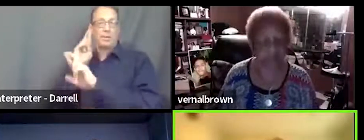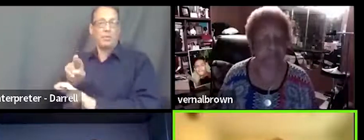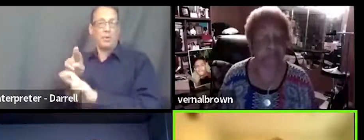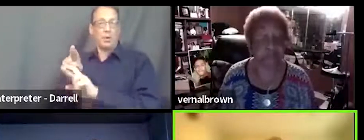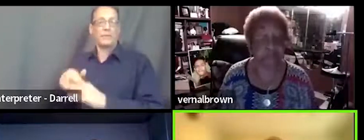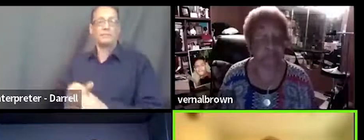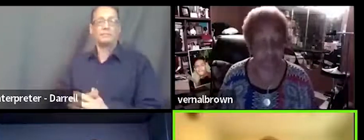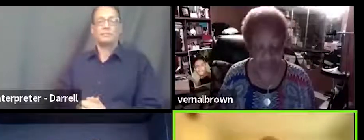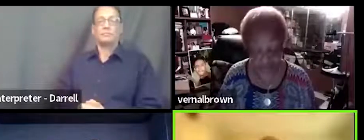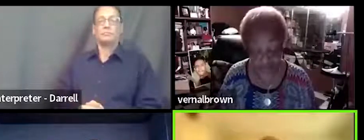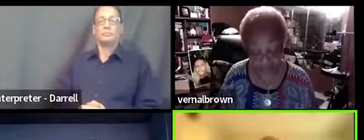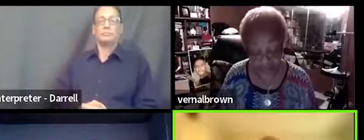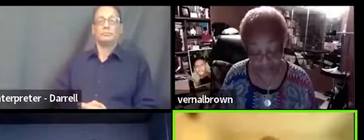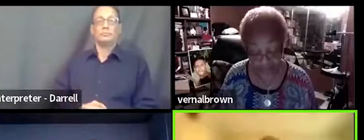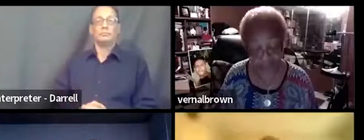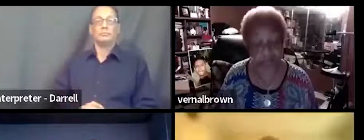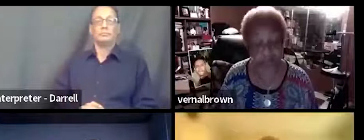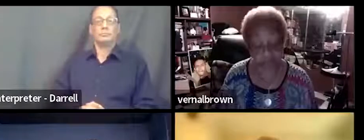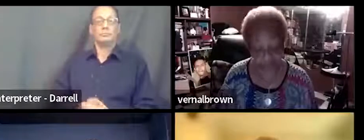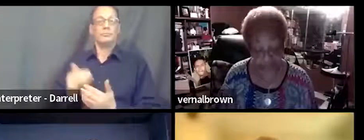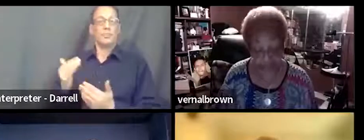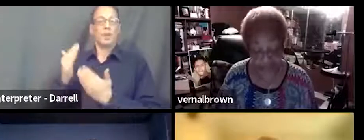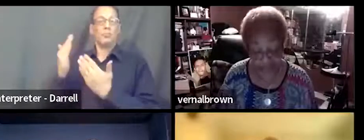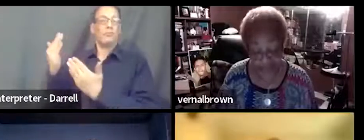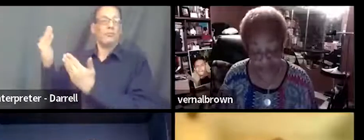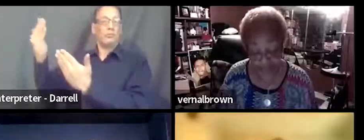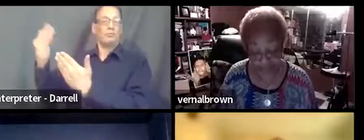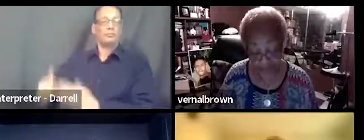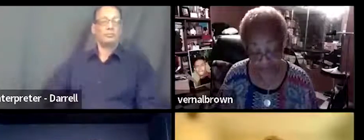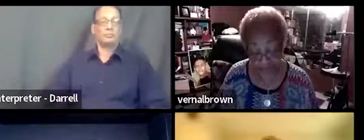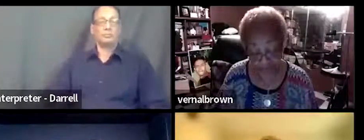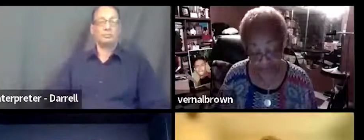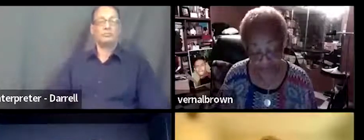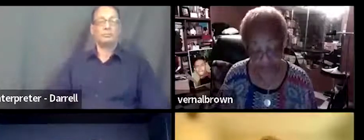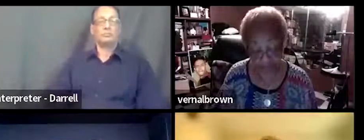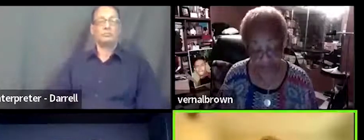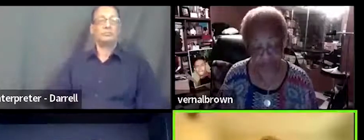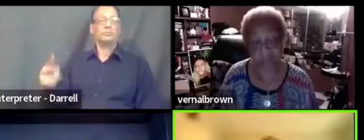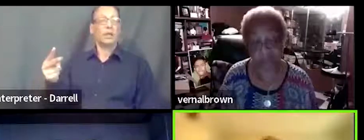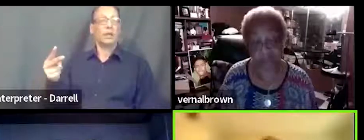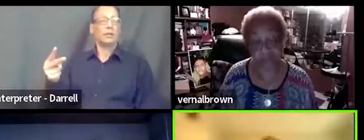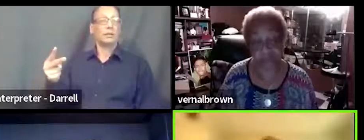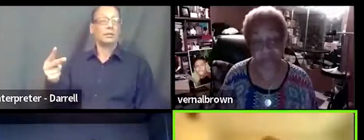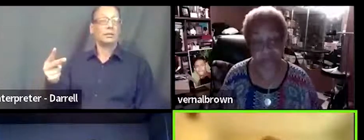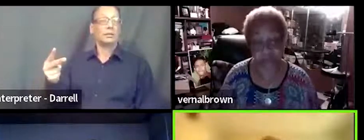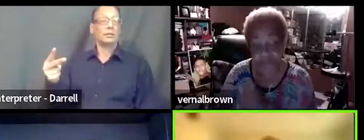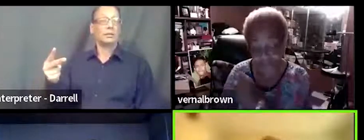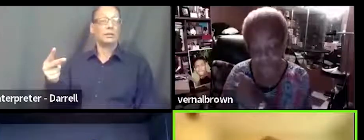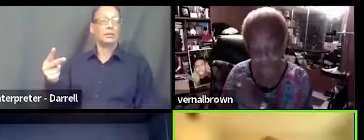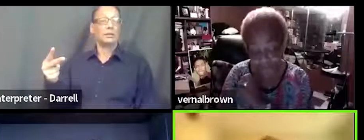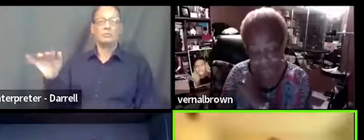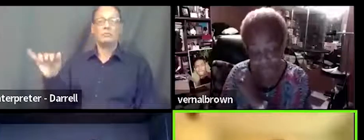agenda. So moved. Thank you. Is there a second?